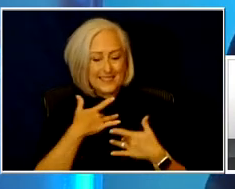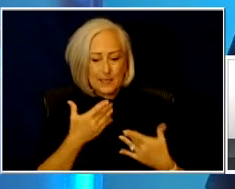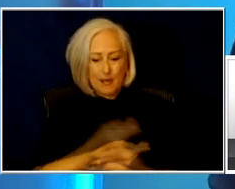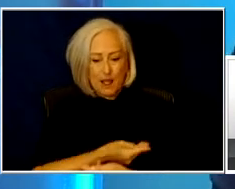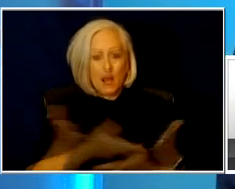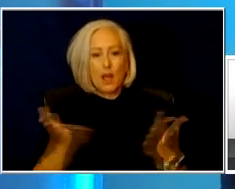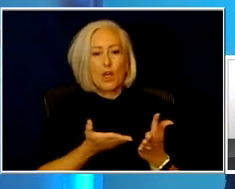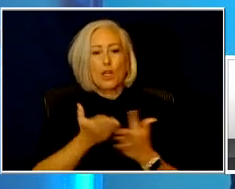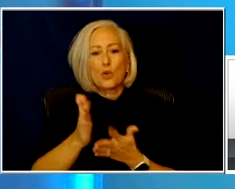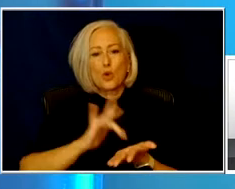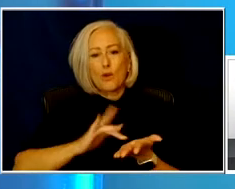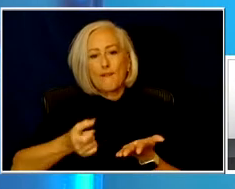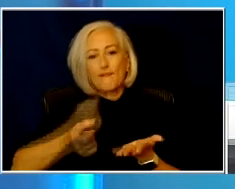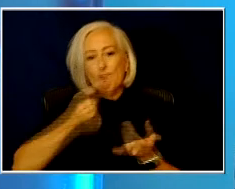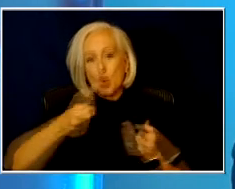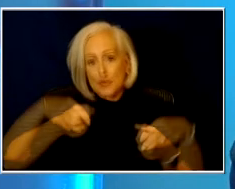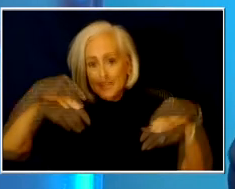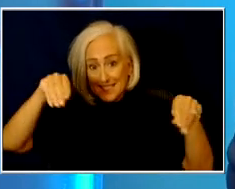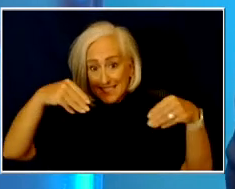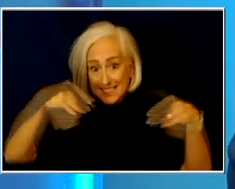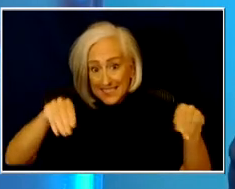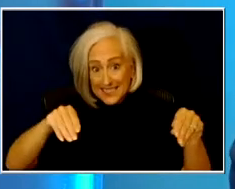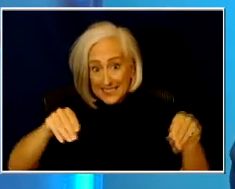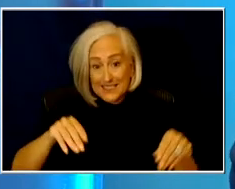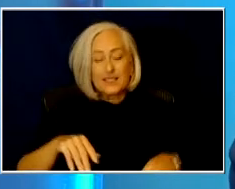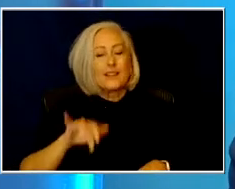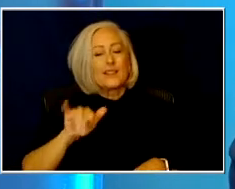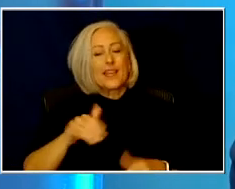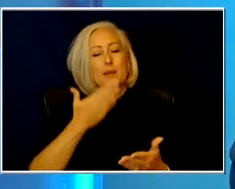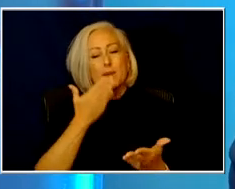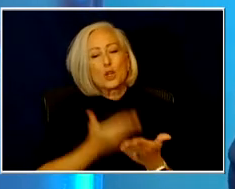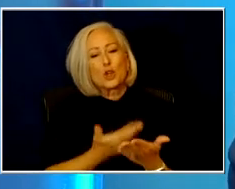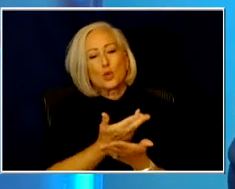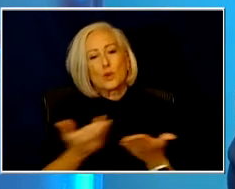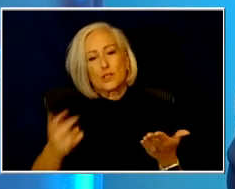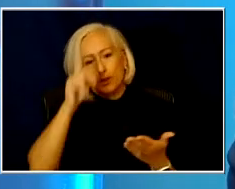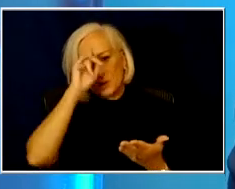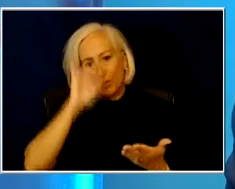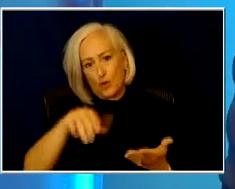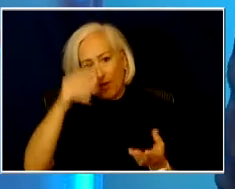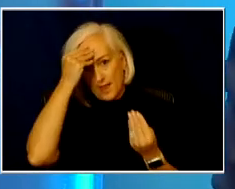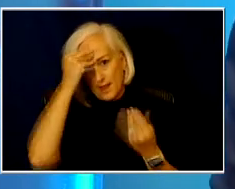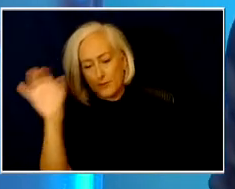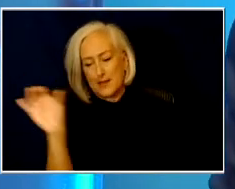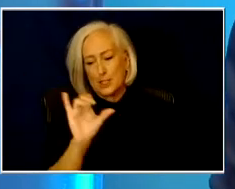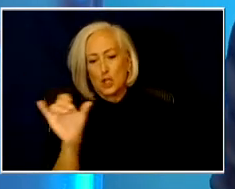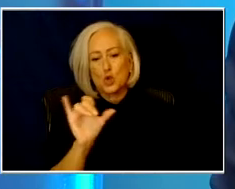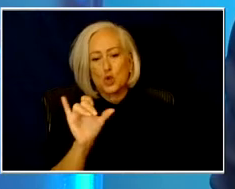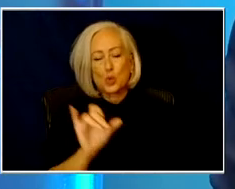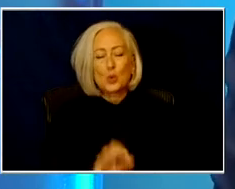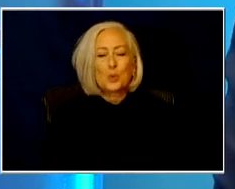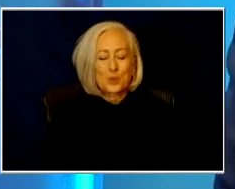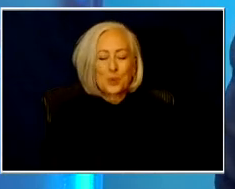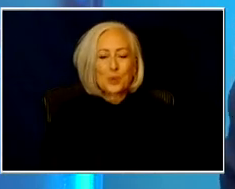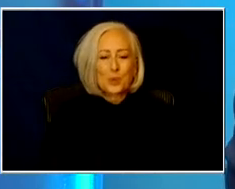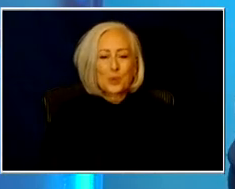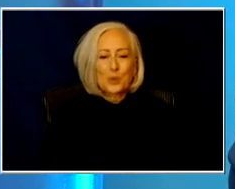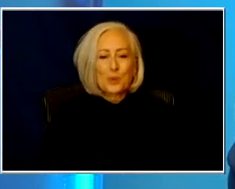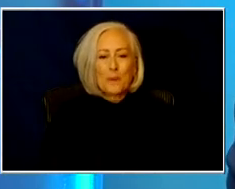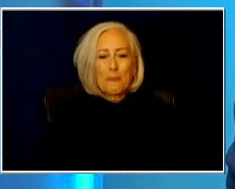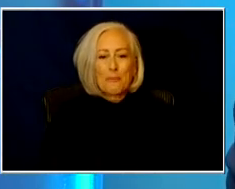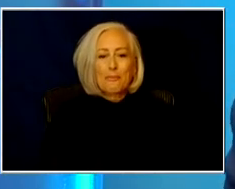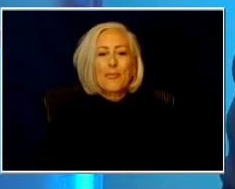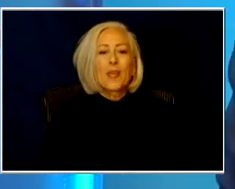throughout the pandemic I think your pharmacist can be a great resource for this information as well and on a more like me